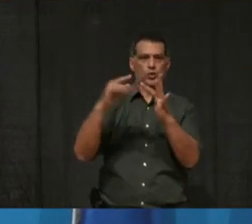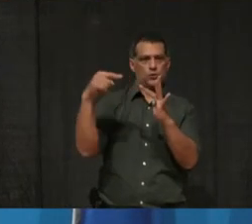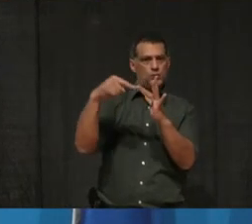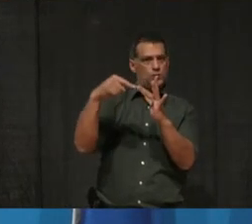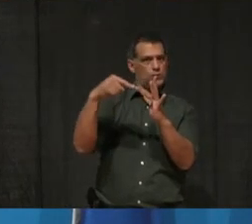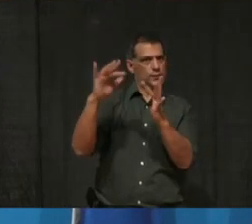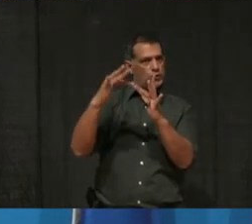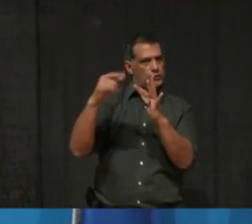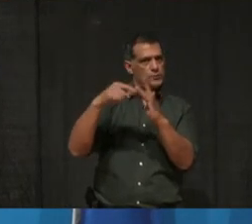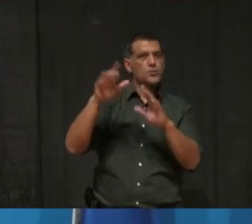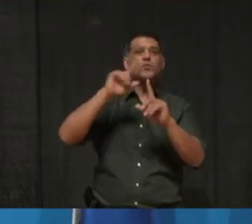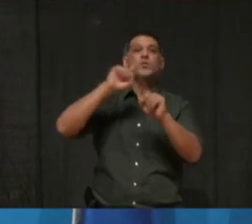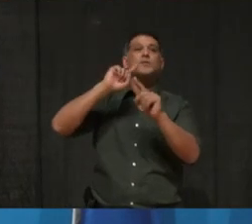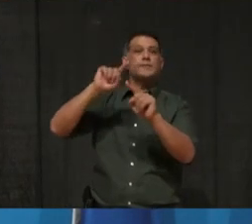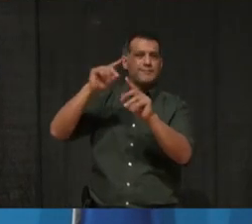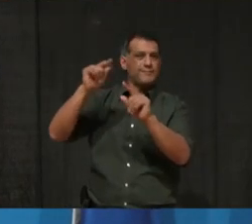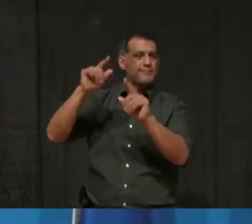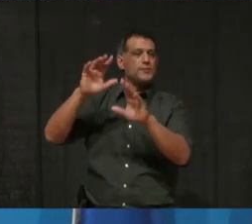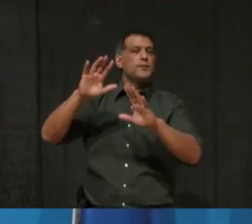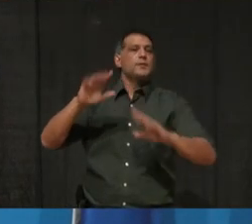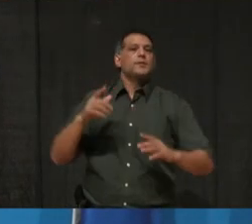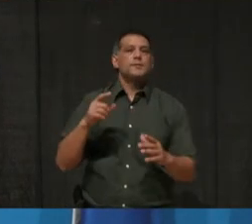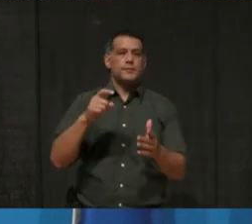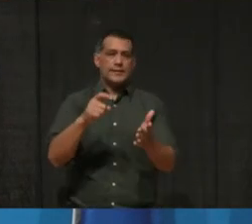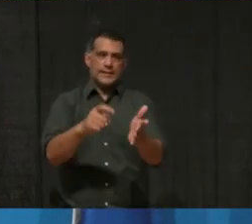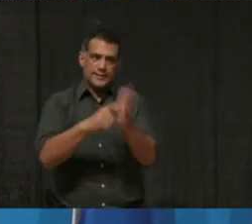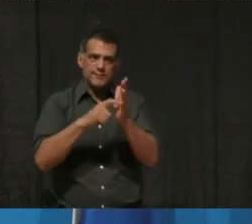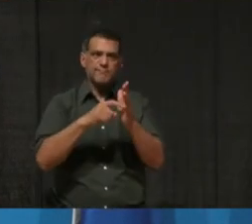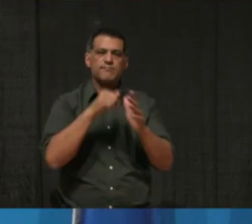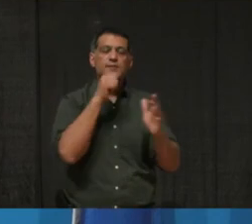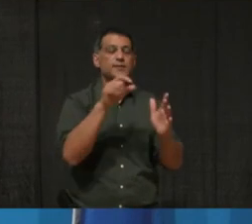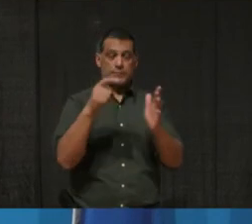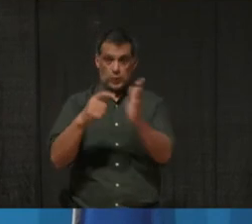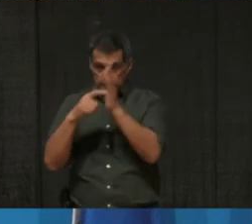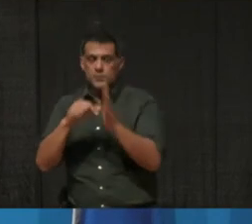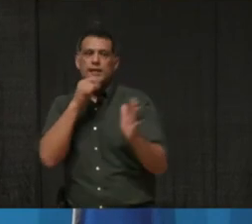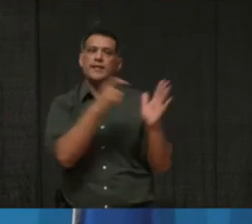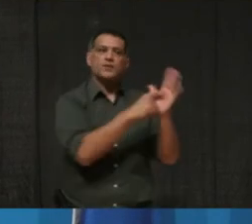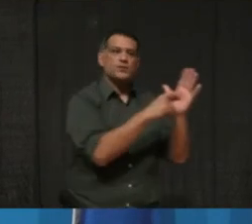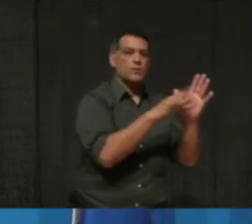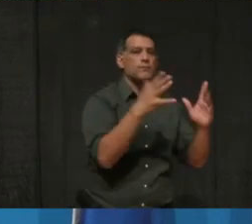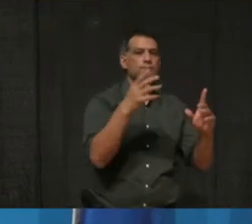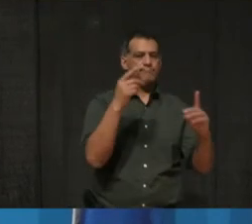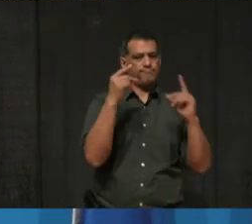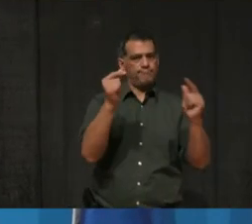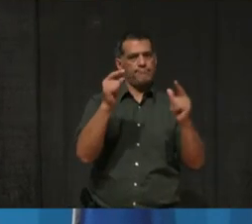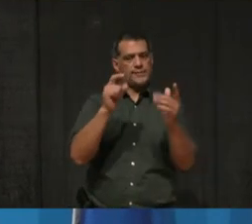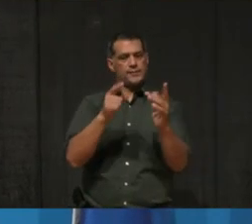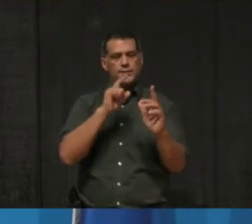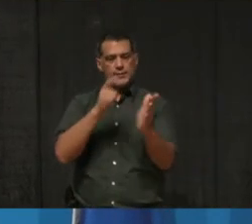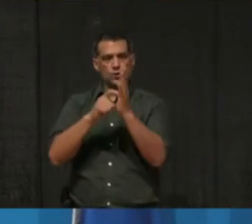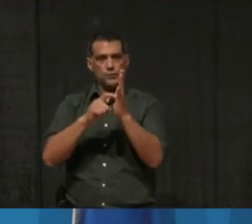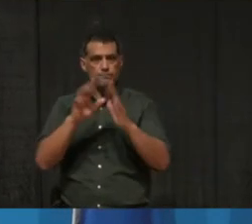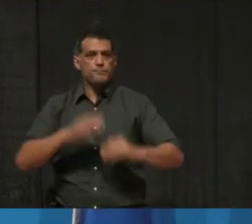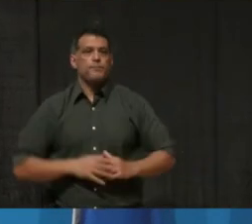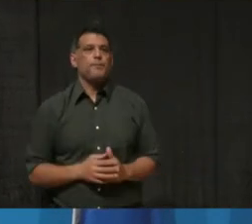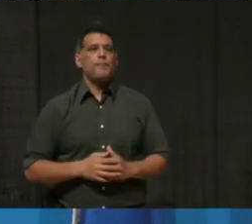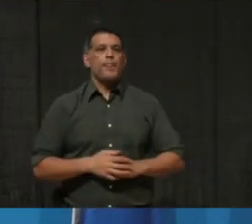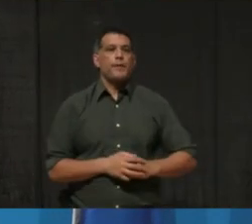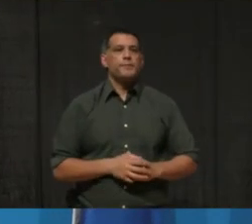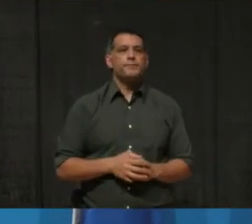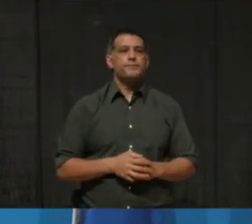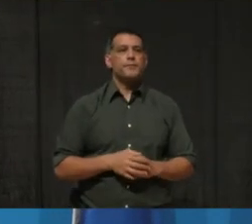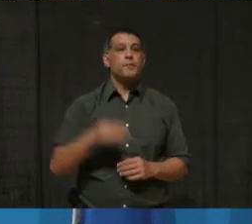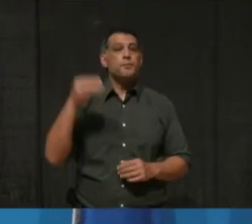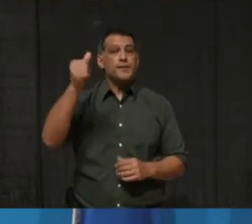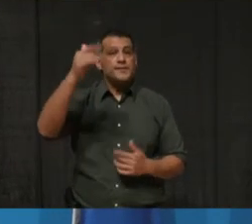And certainly in general, just the definition of essential and non-essential. I think the first thing I'll state at the outset is, you know, paid sick days is a great